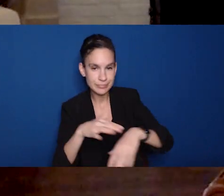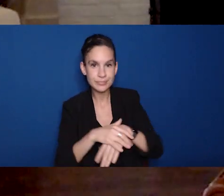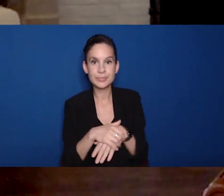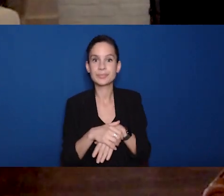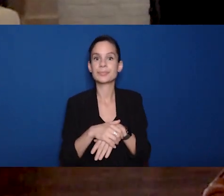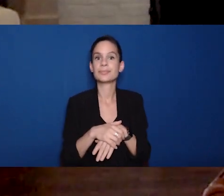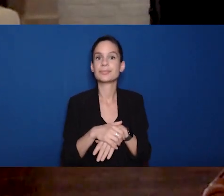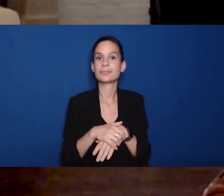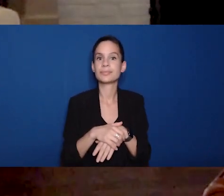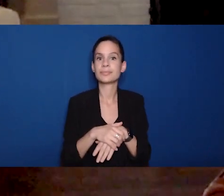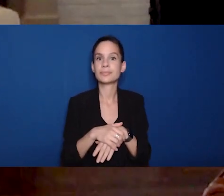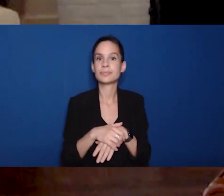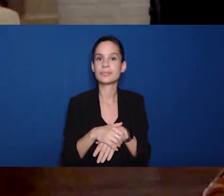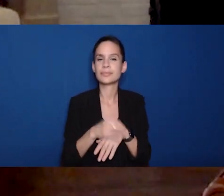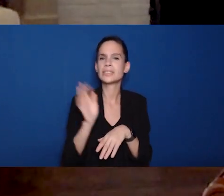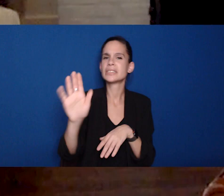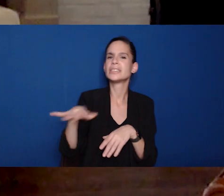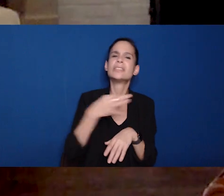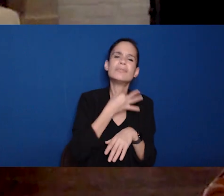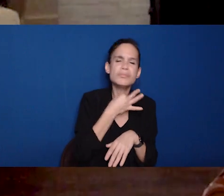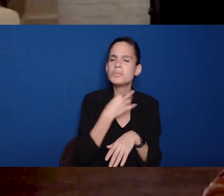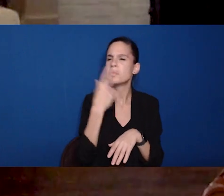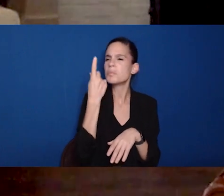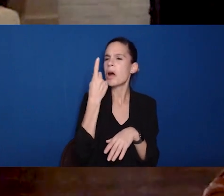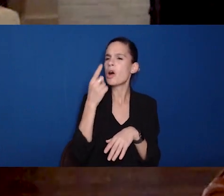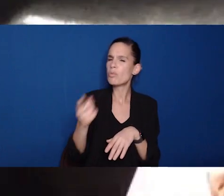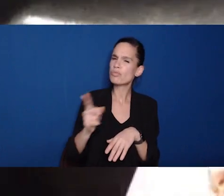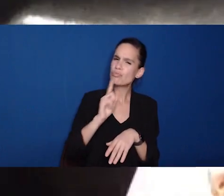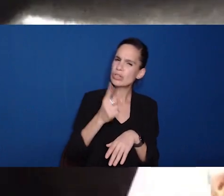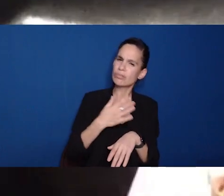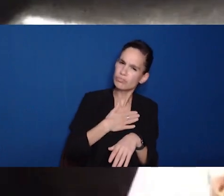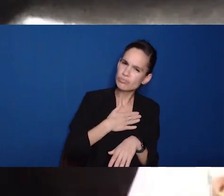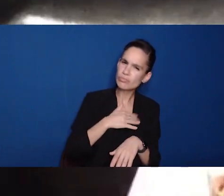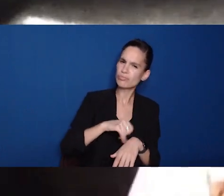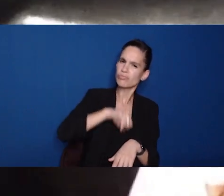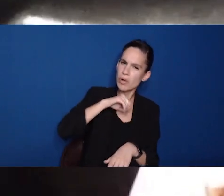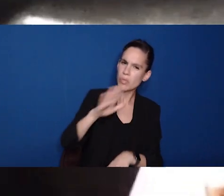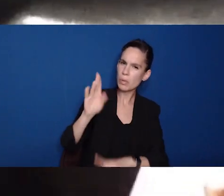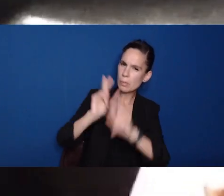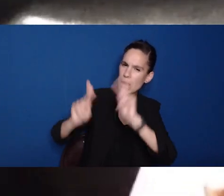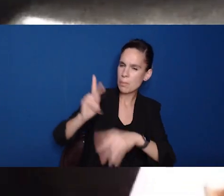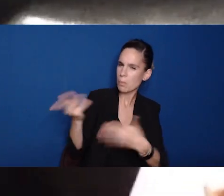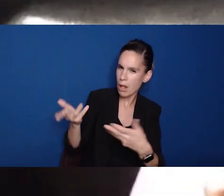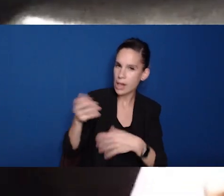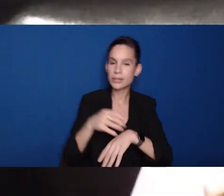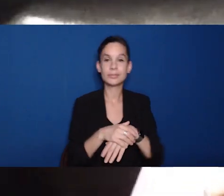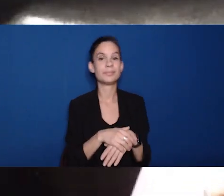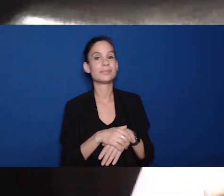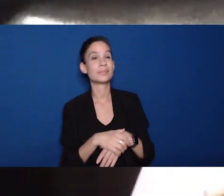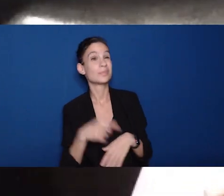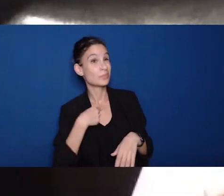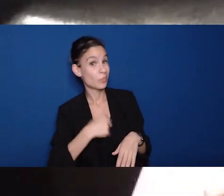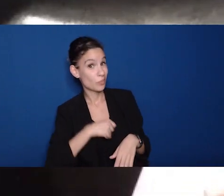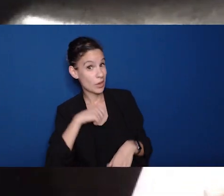you've noticed? One happy thing that you're really proud of your people for doing? For listening to authority.